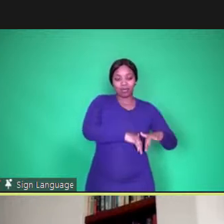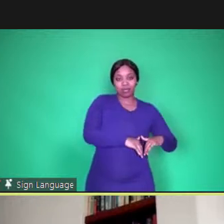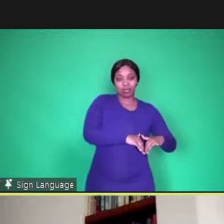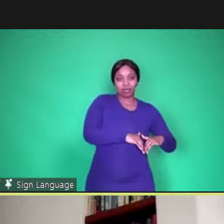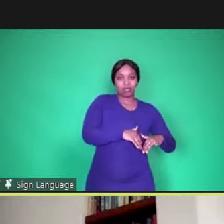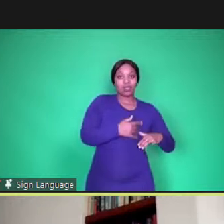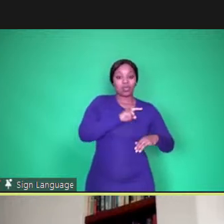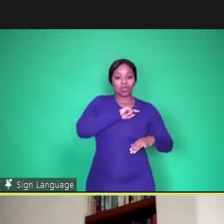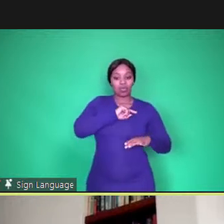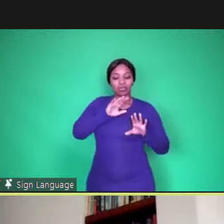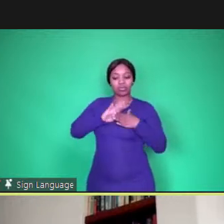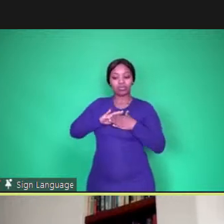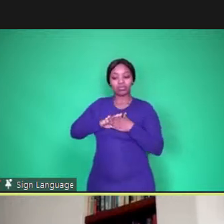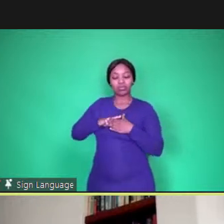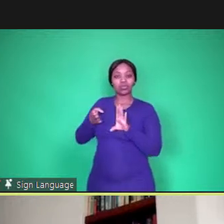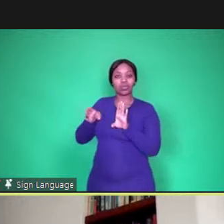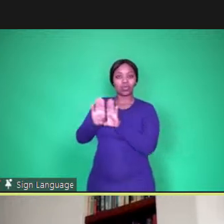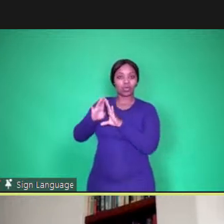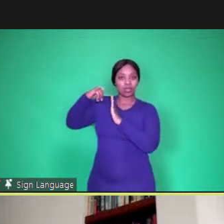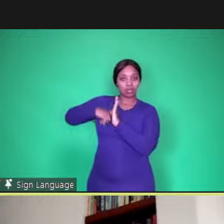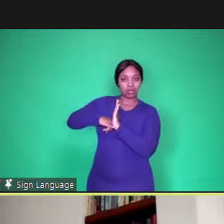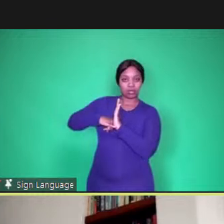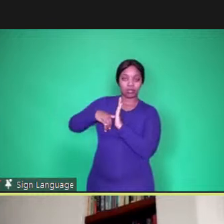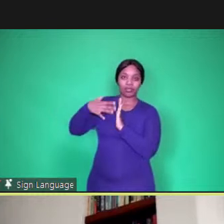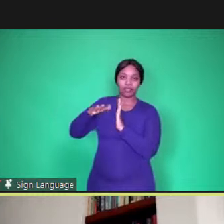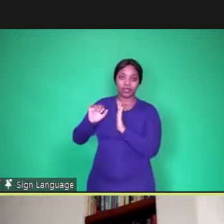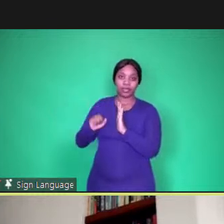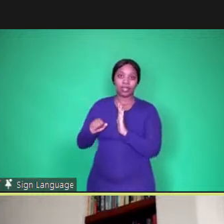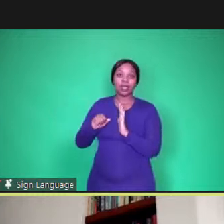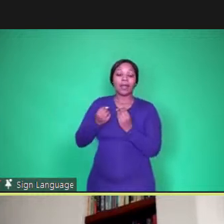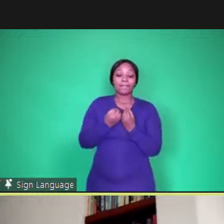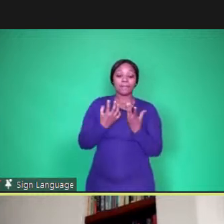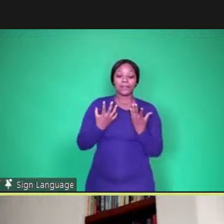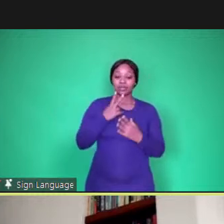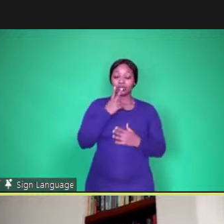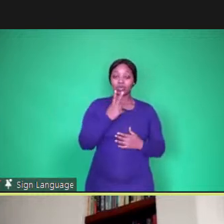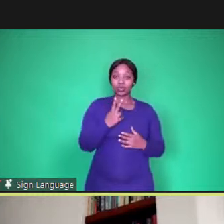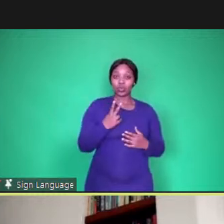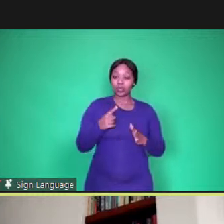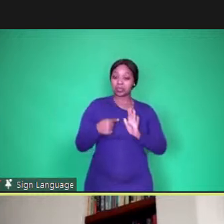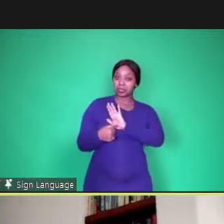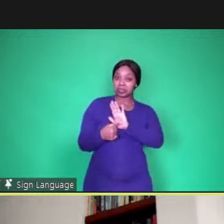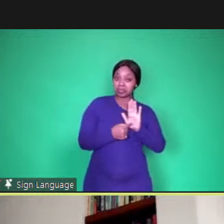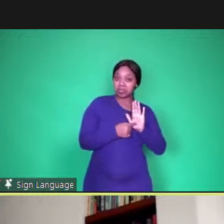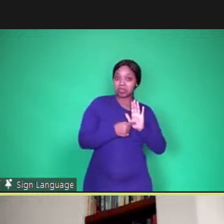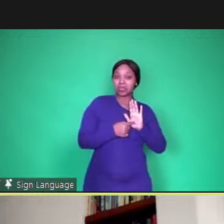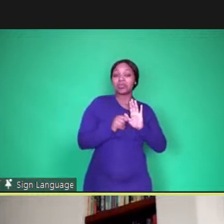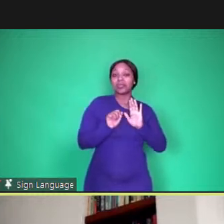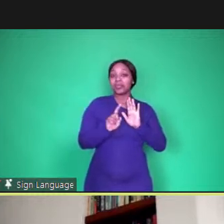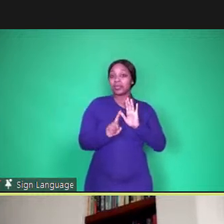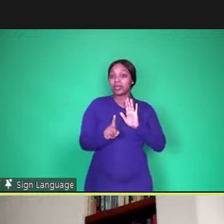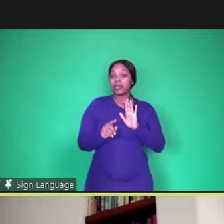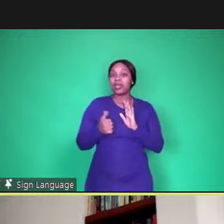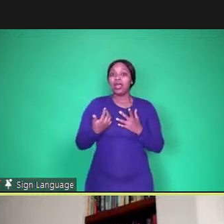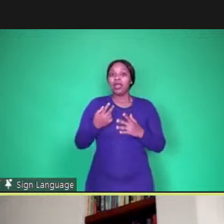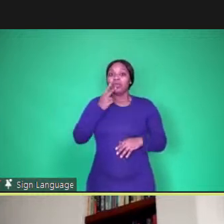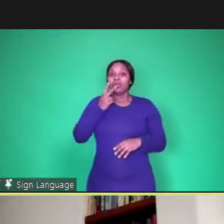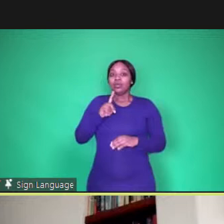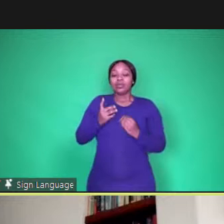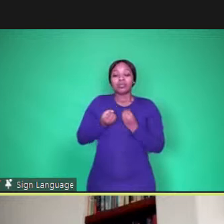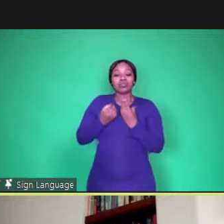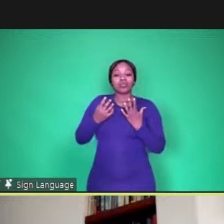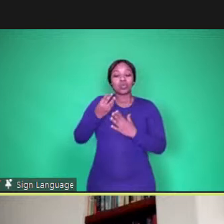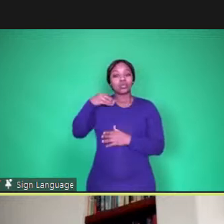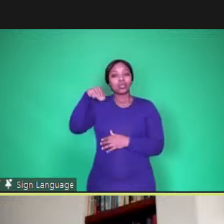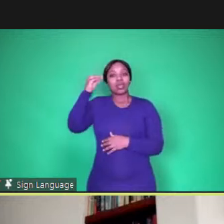lockdown. And briefly, if we look at indicators of well-being, you can see that overall, adults who moved during the